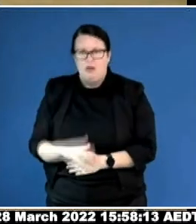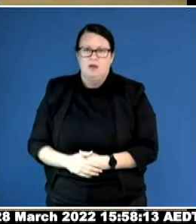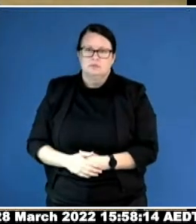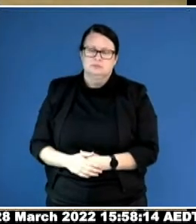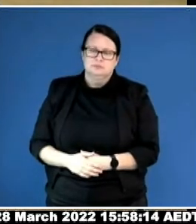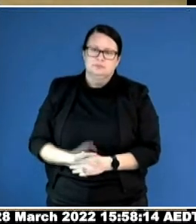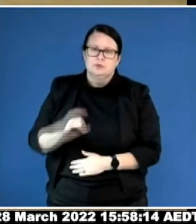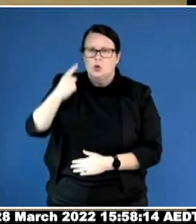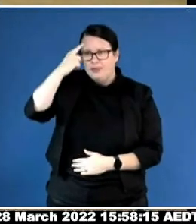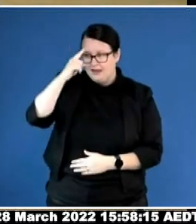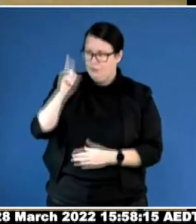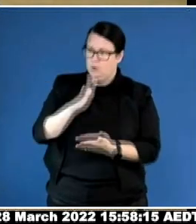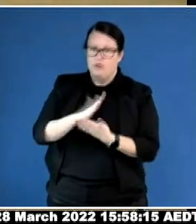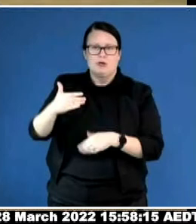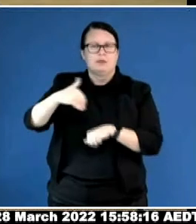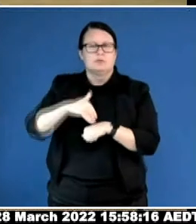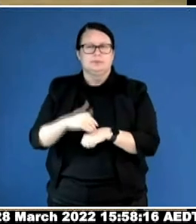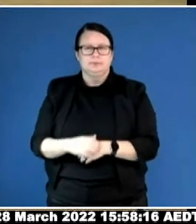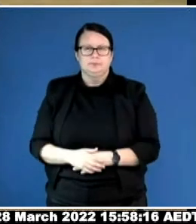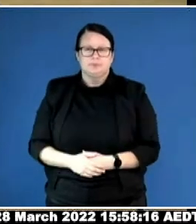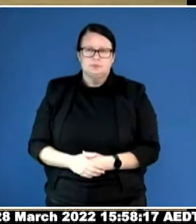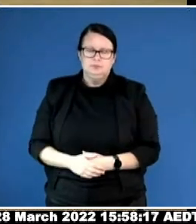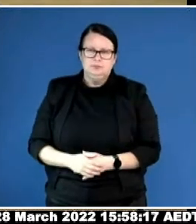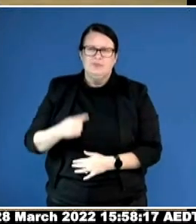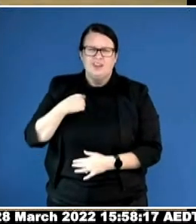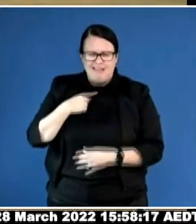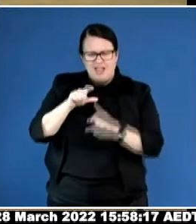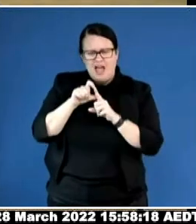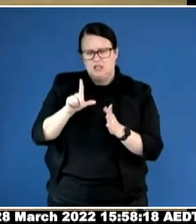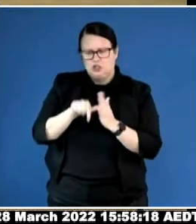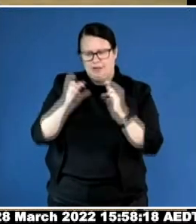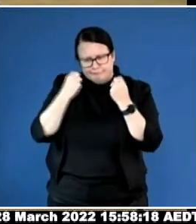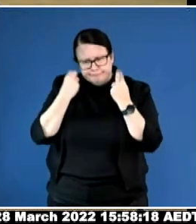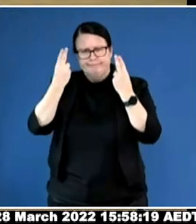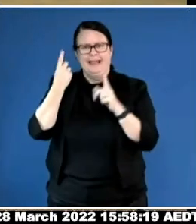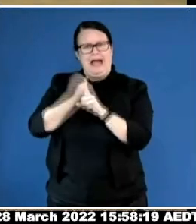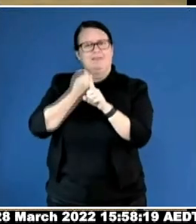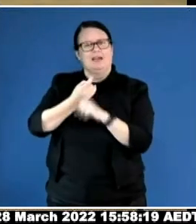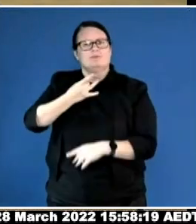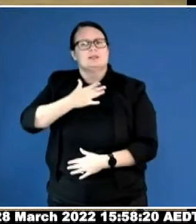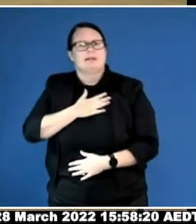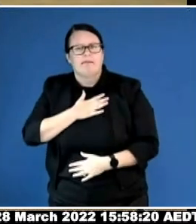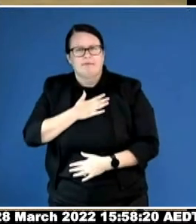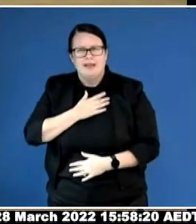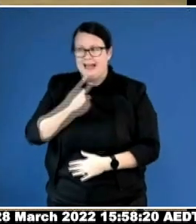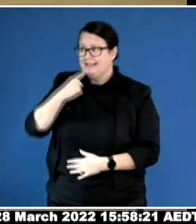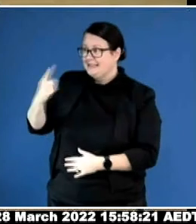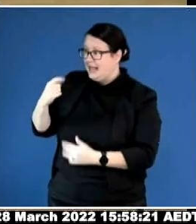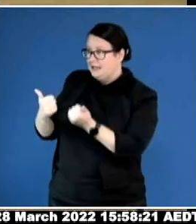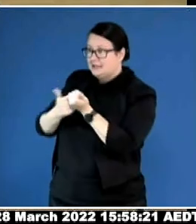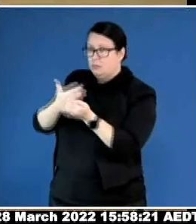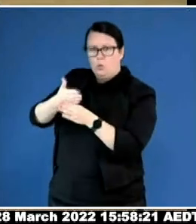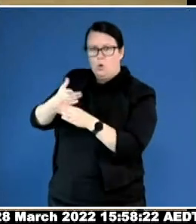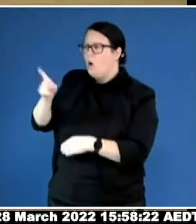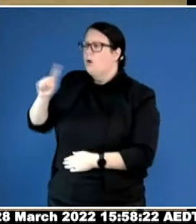real issues. I have a hard time sticking up for myself and telling people, particularly support workers,